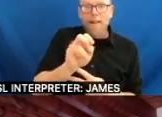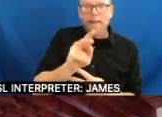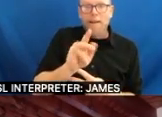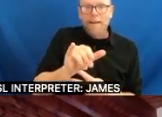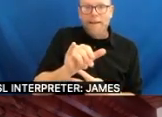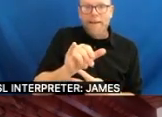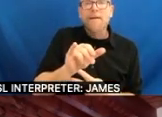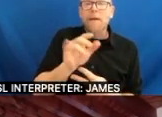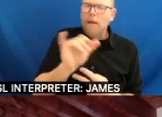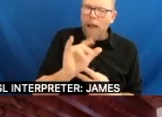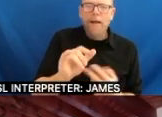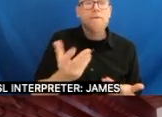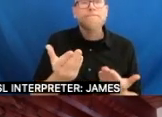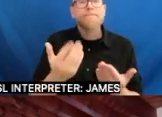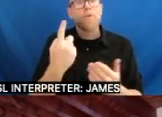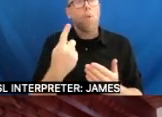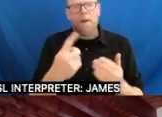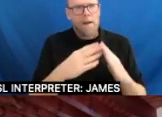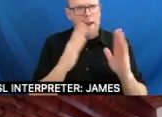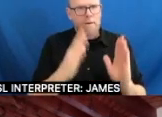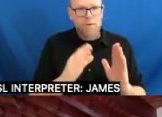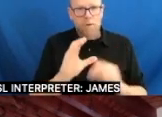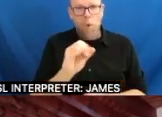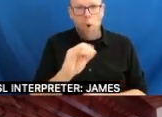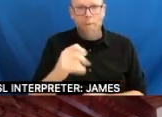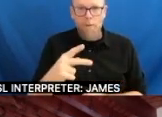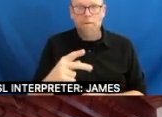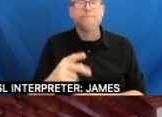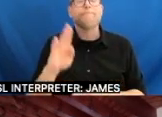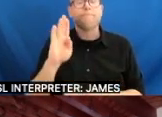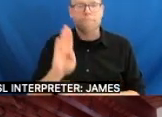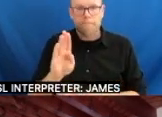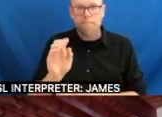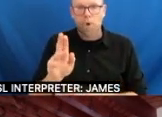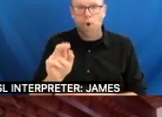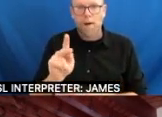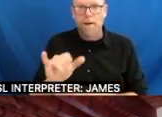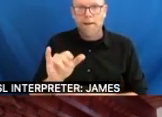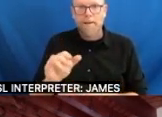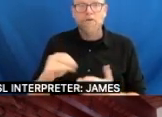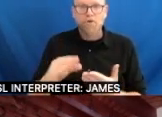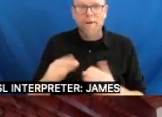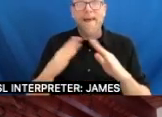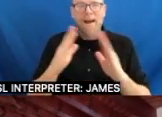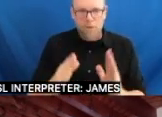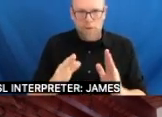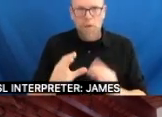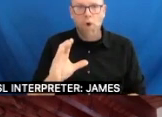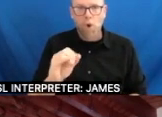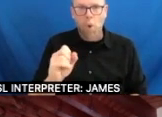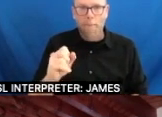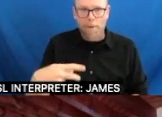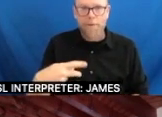an example of a housing cooperative is the Berkeley Student Housing Cooperative, which has